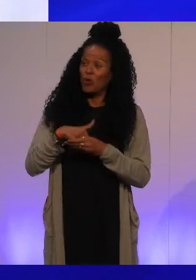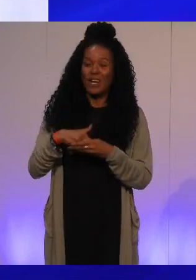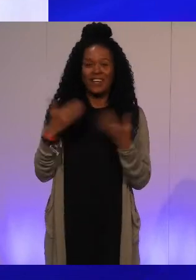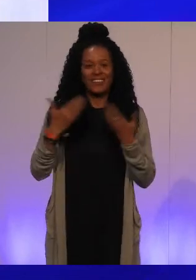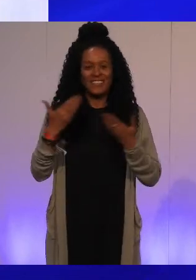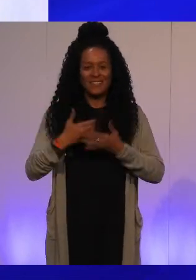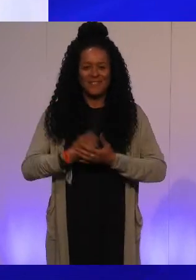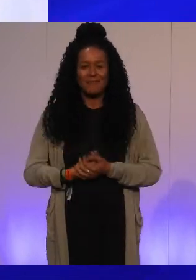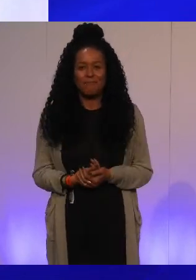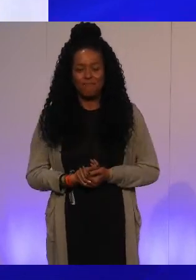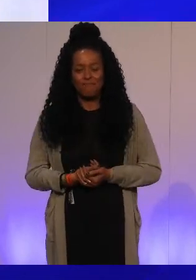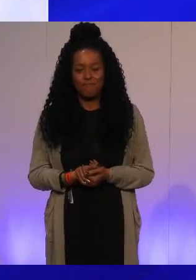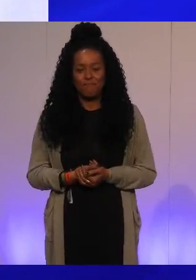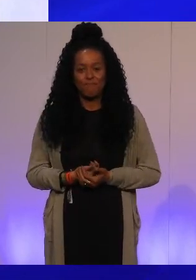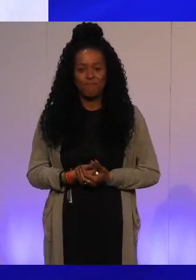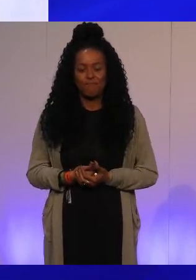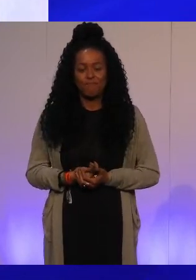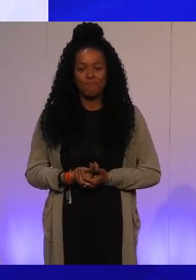us.